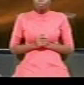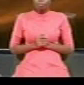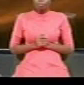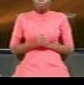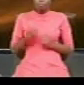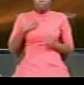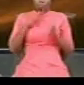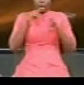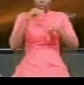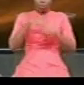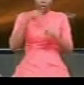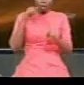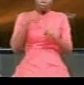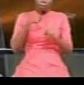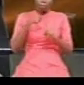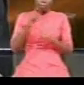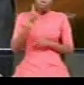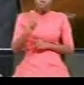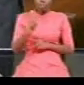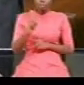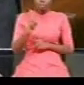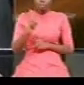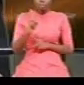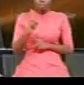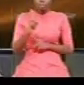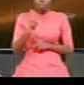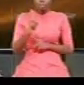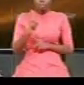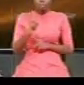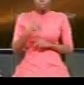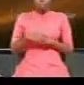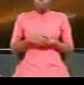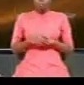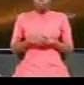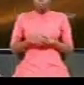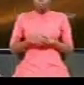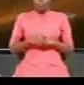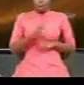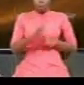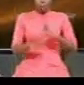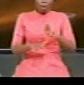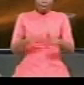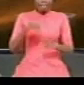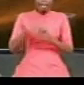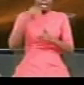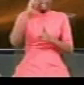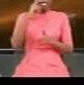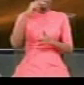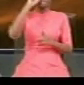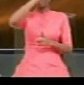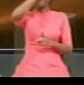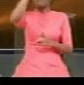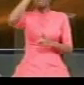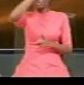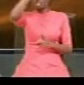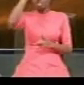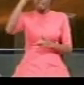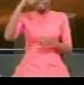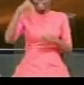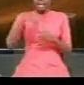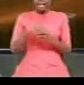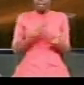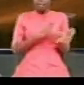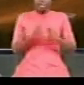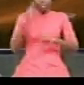We look at point one, walking in his sunshine in readiness for